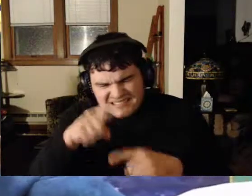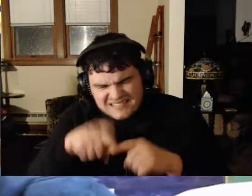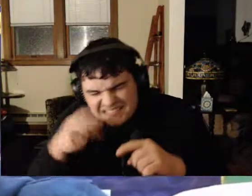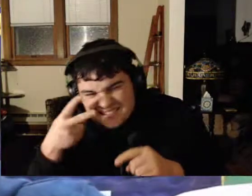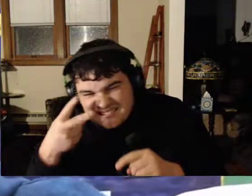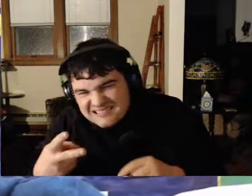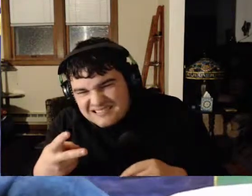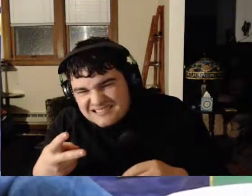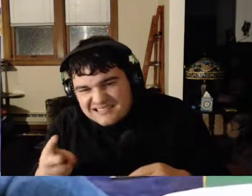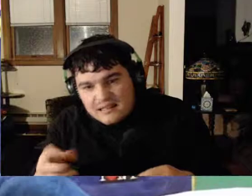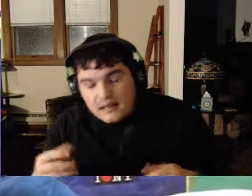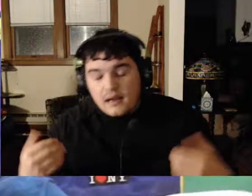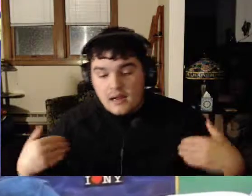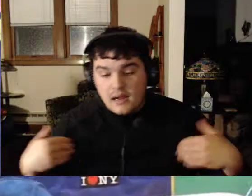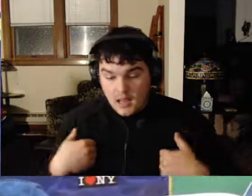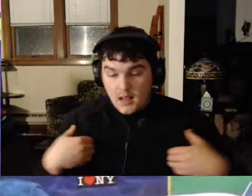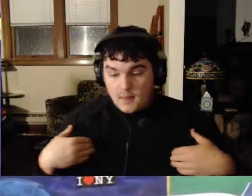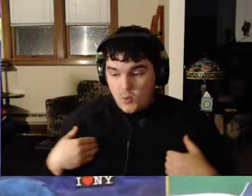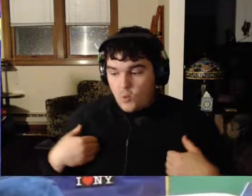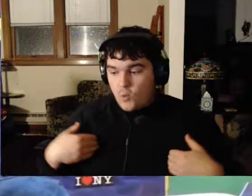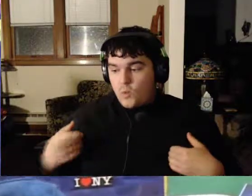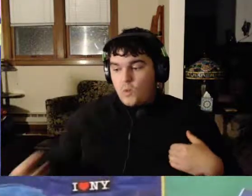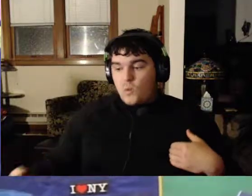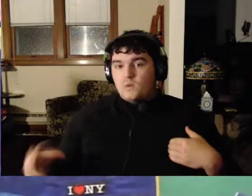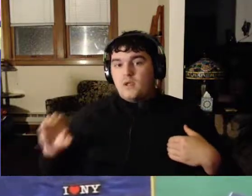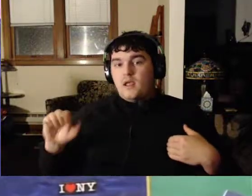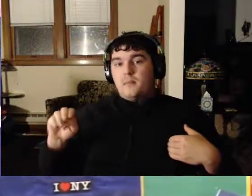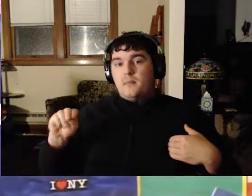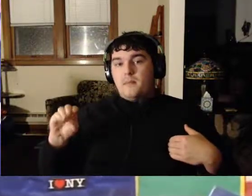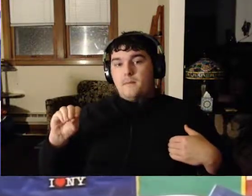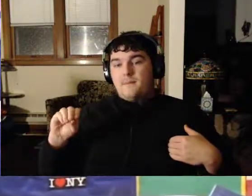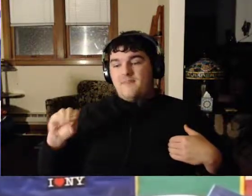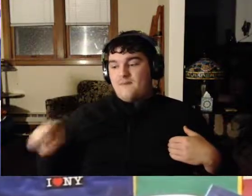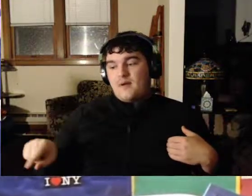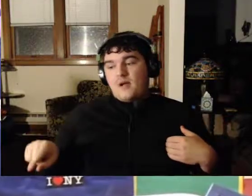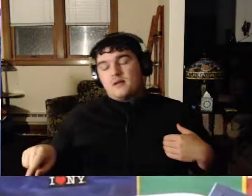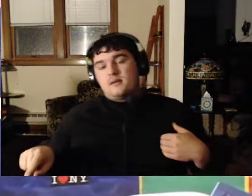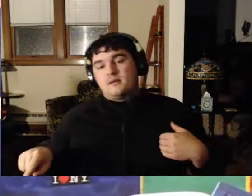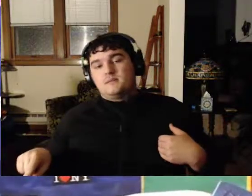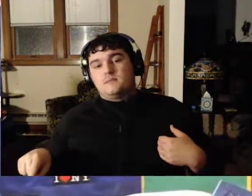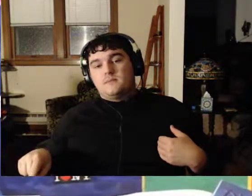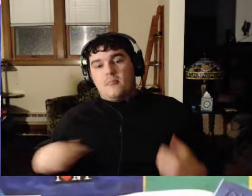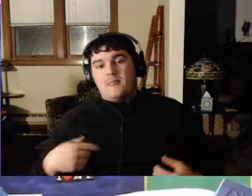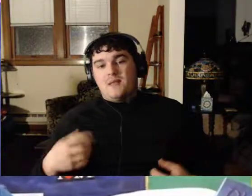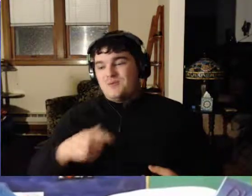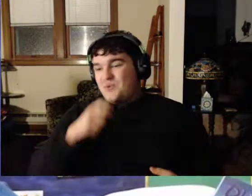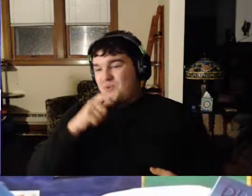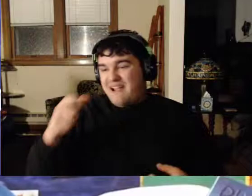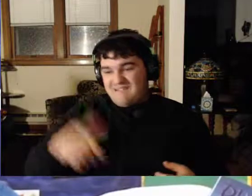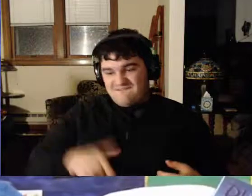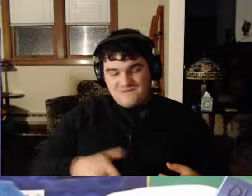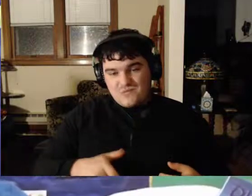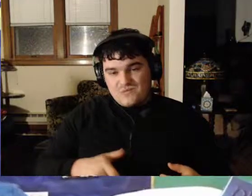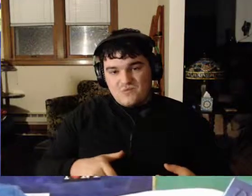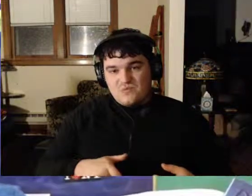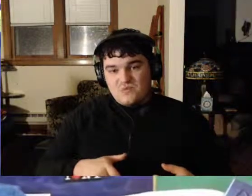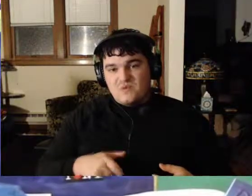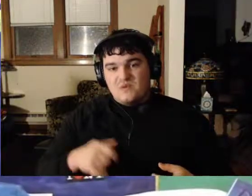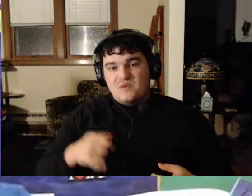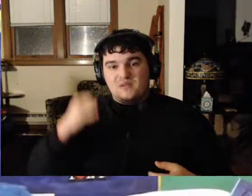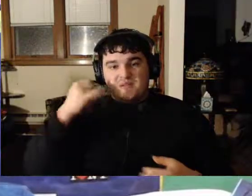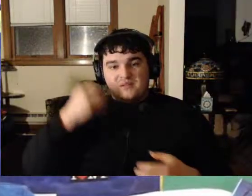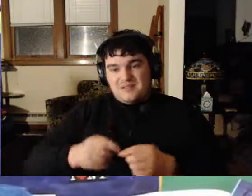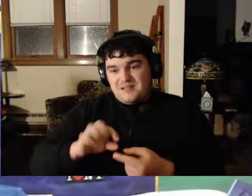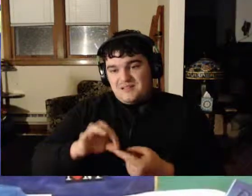Animals that can camouflage always do not have to camouflage when they are hiding